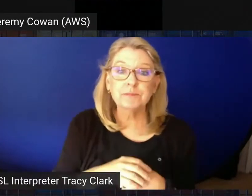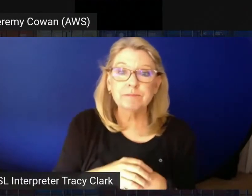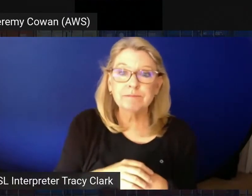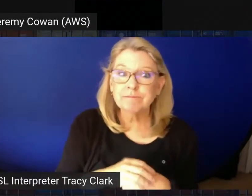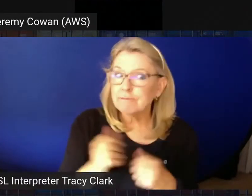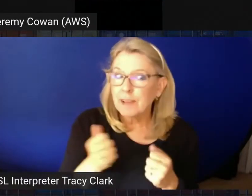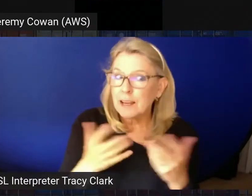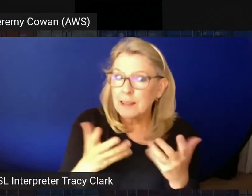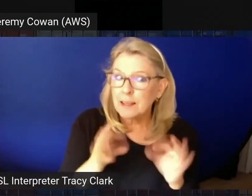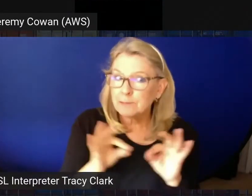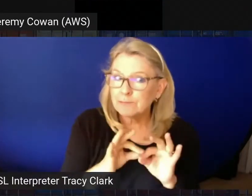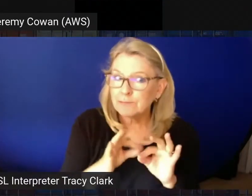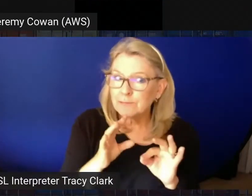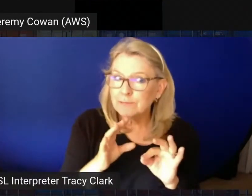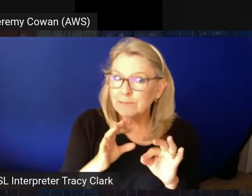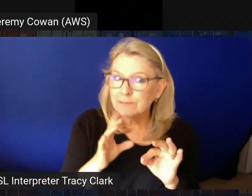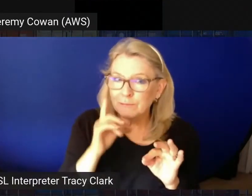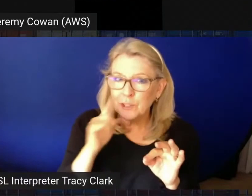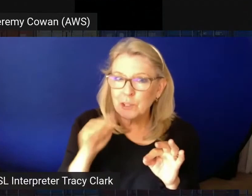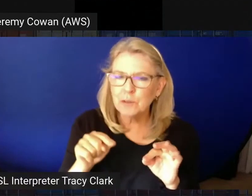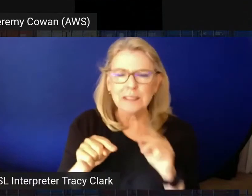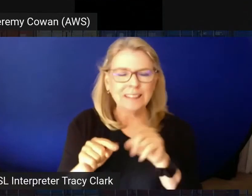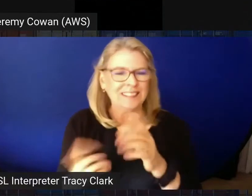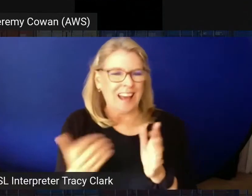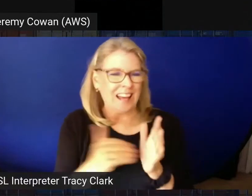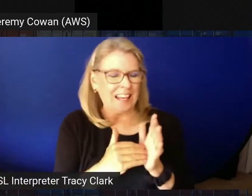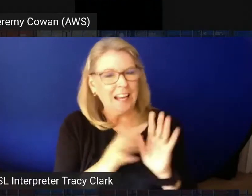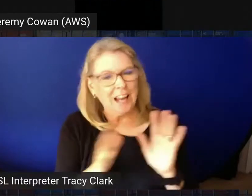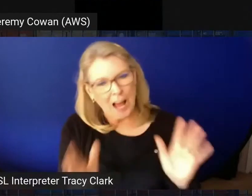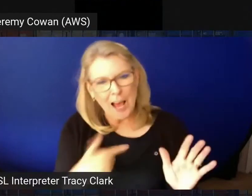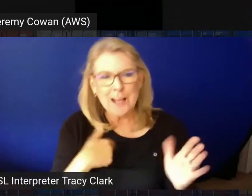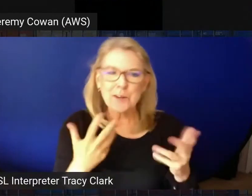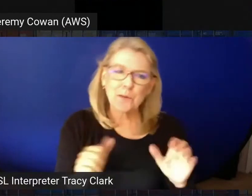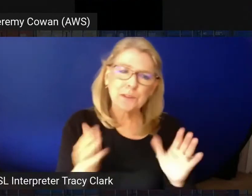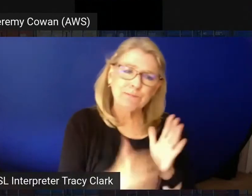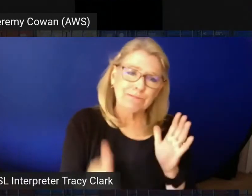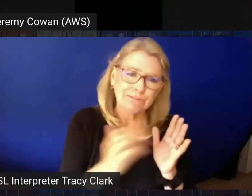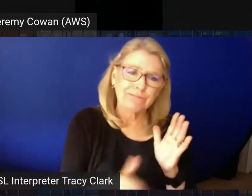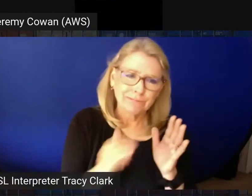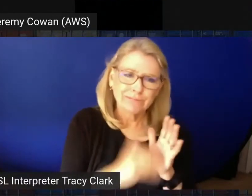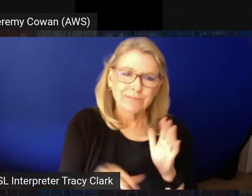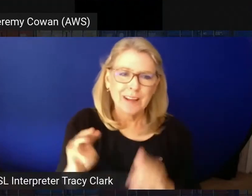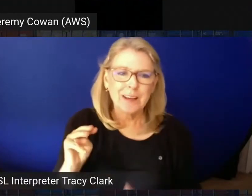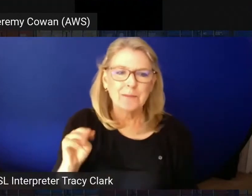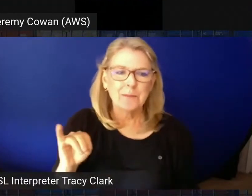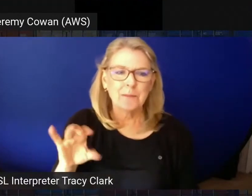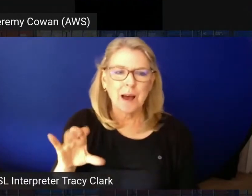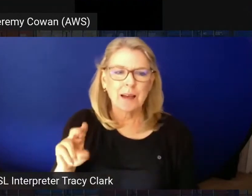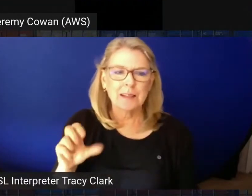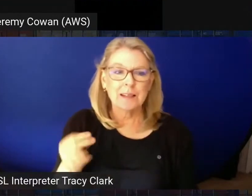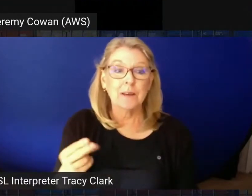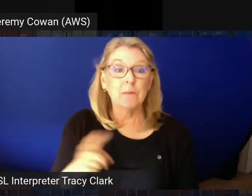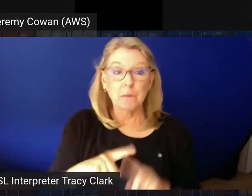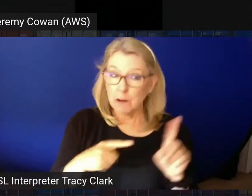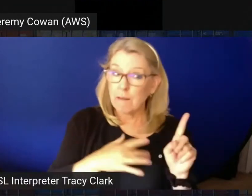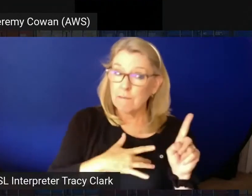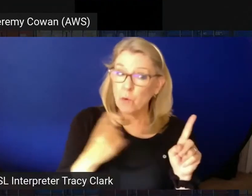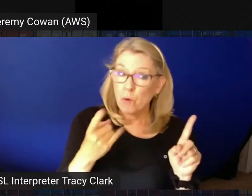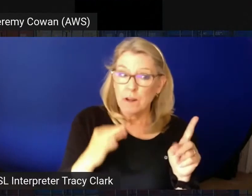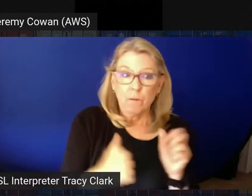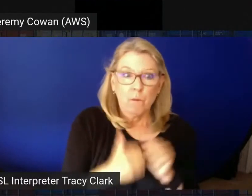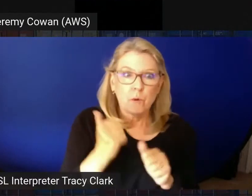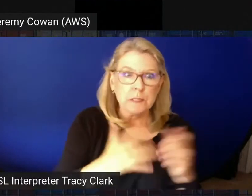Again, I'm in danger of just repeating Micah. I think one of the most exciting areas here really